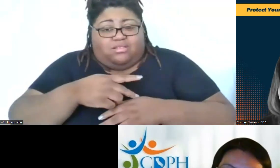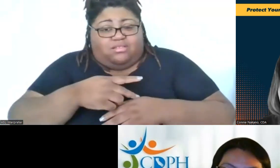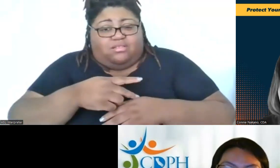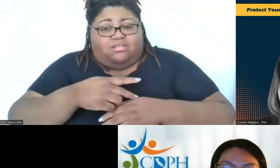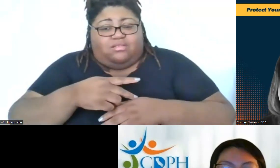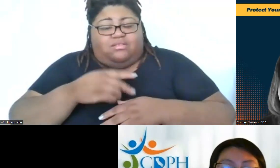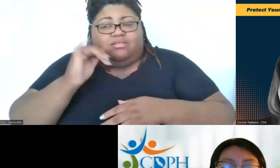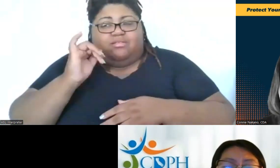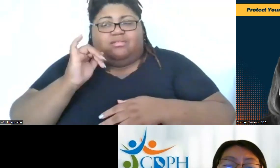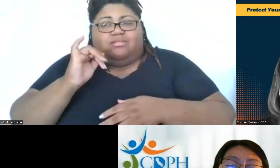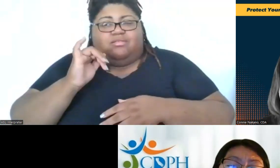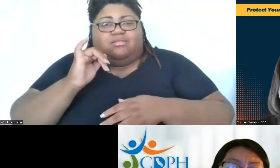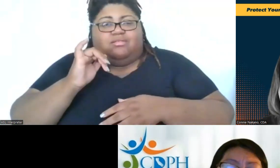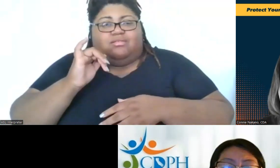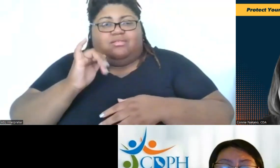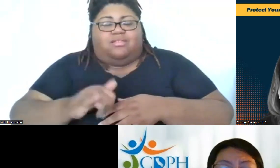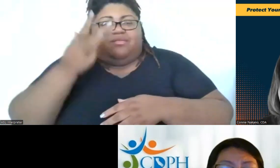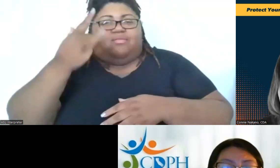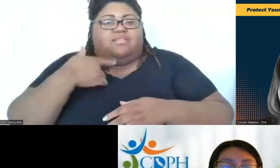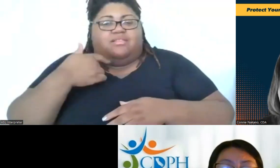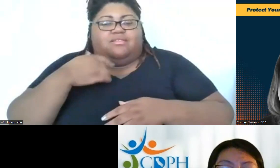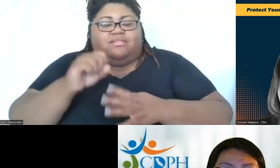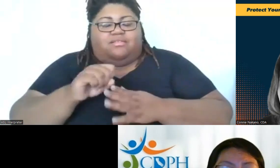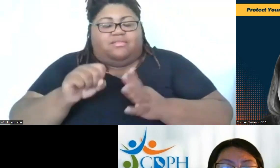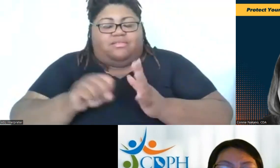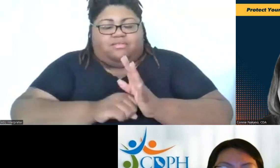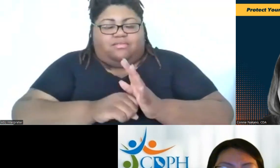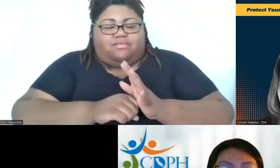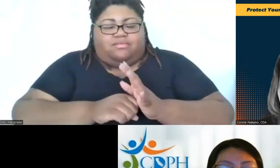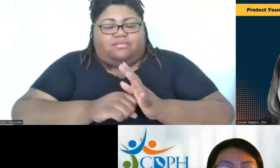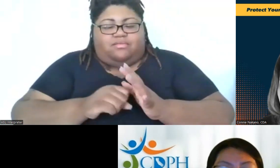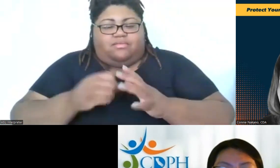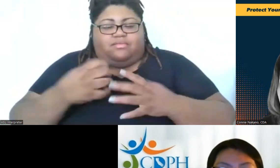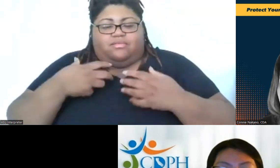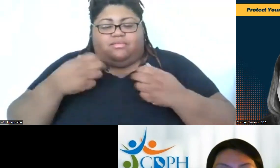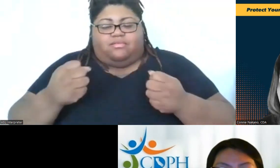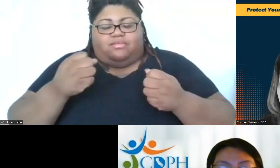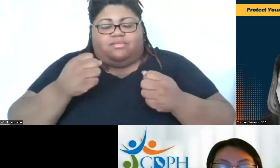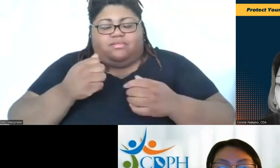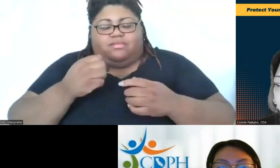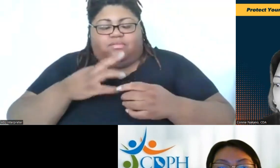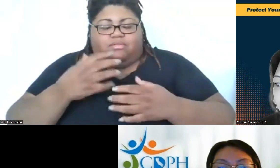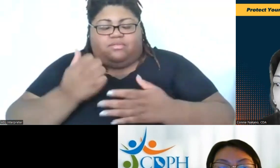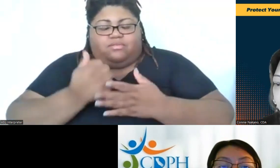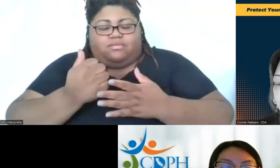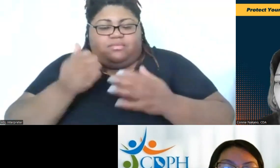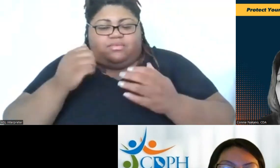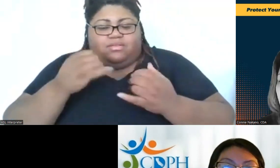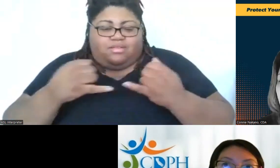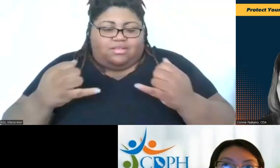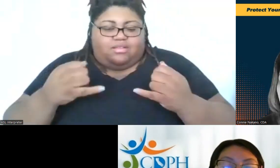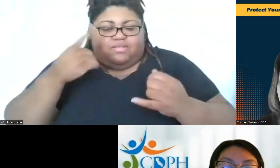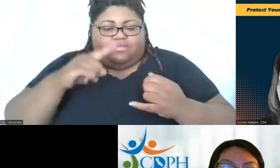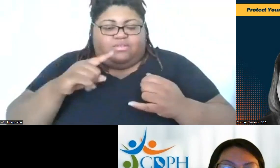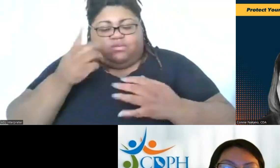part of the reason why we have a state telehealth line. So if you feel like you were wrongfully denied, you can also call the state telehealth line for a second opinion. But yes,